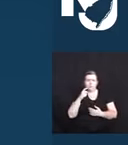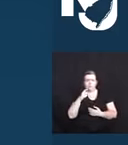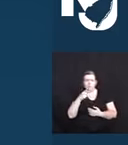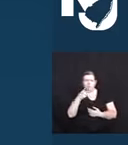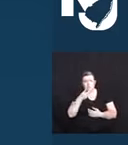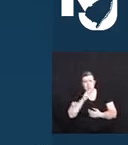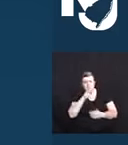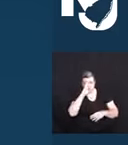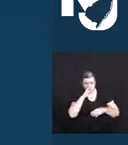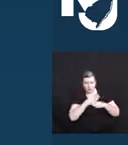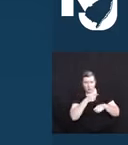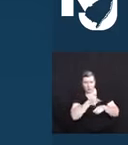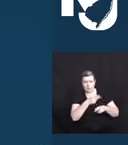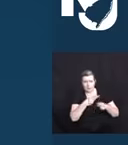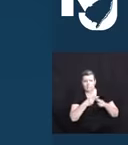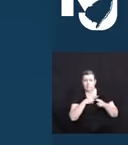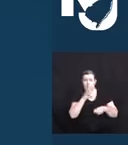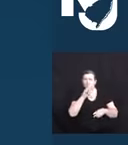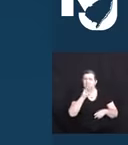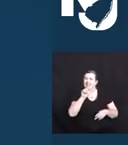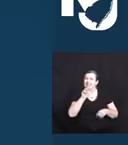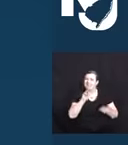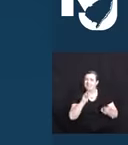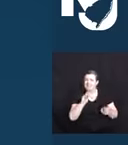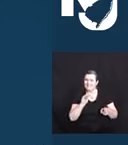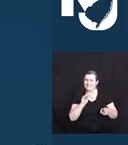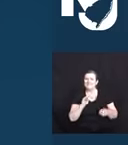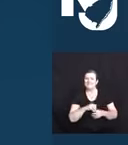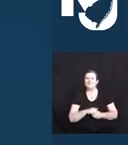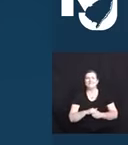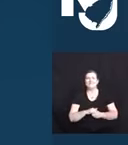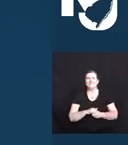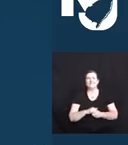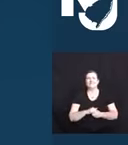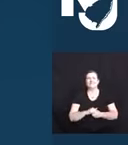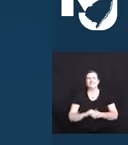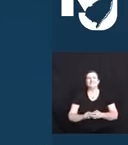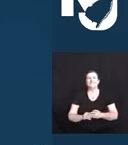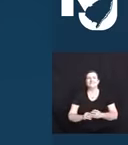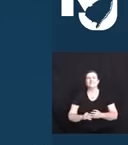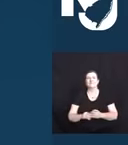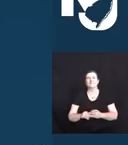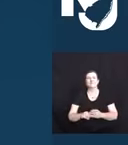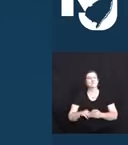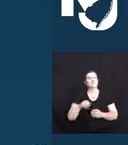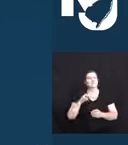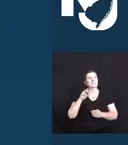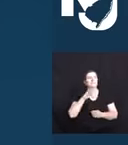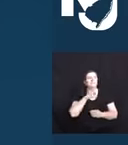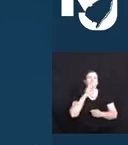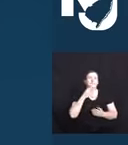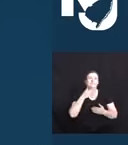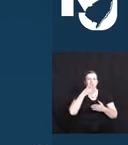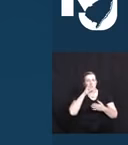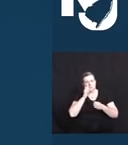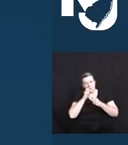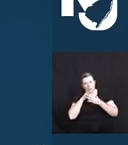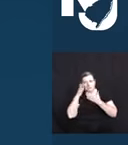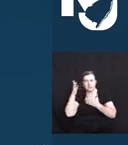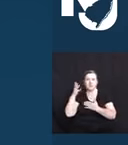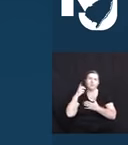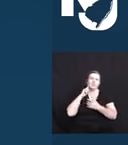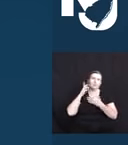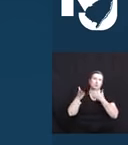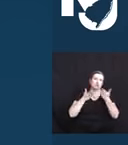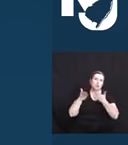his brothers, John and Patrick, and their families. To you, Bill, God bless you. We thank you for your years of service